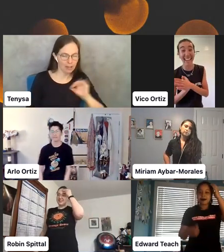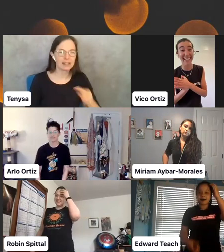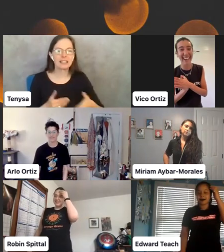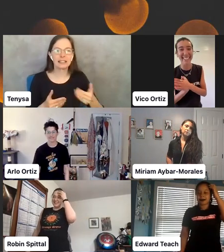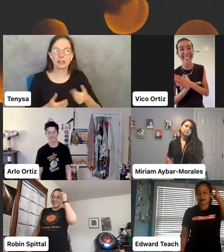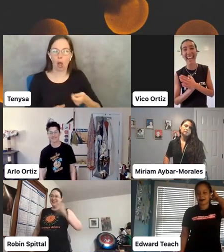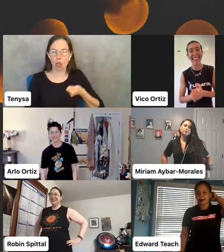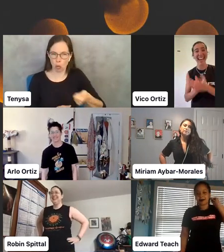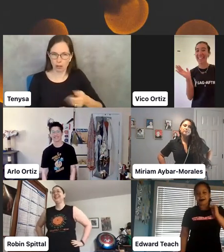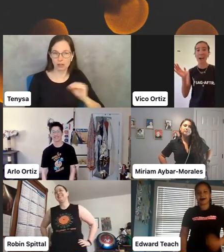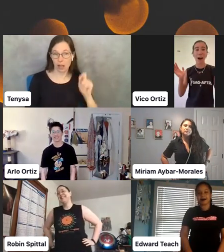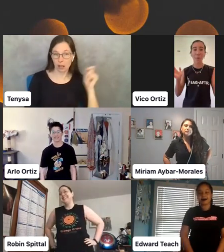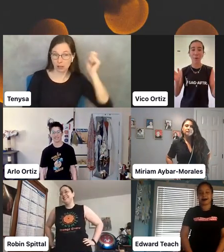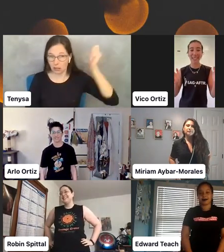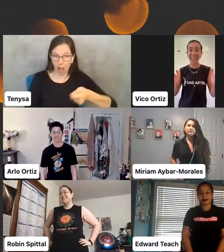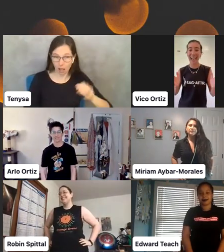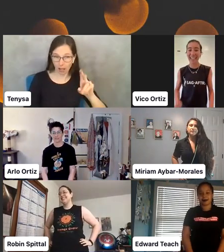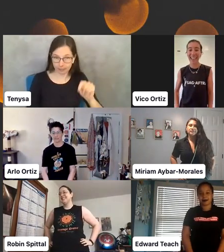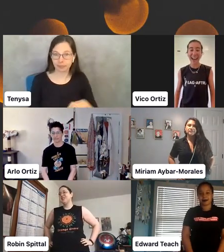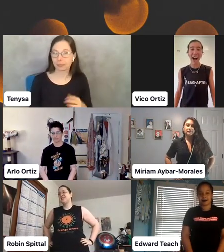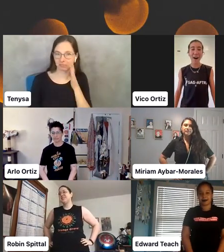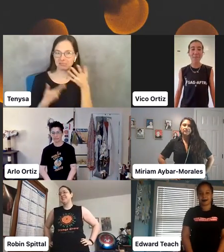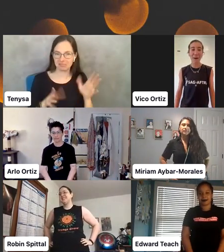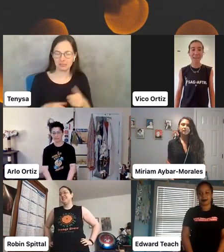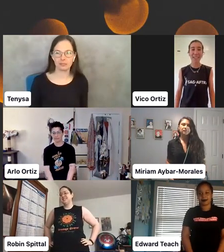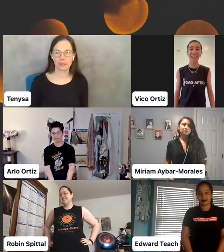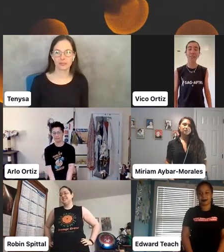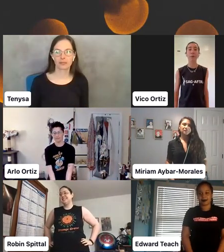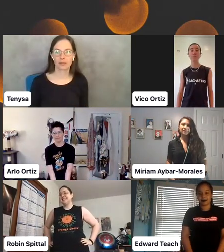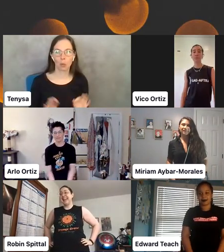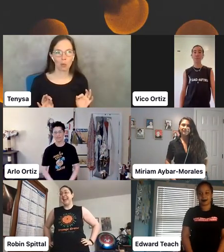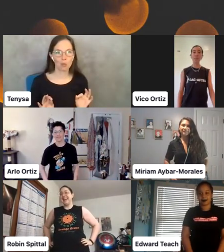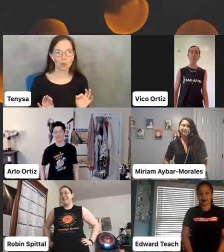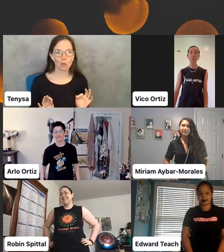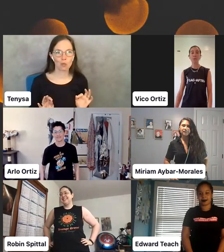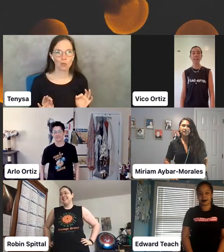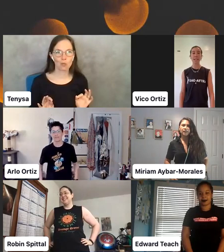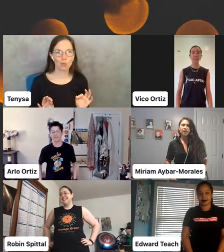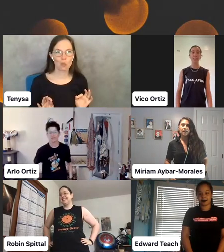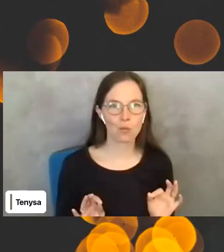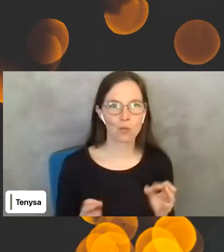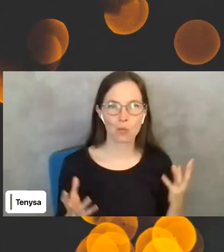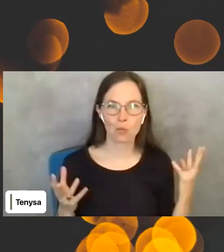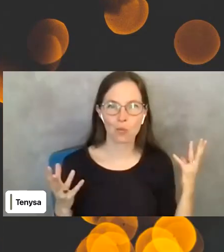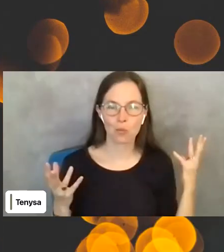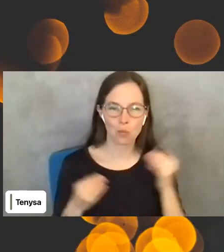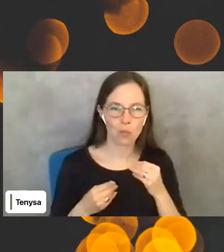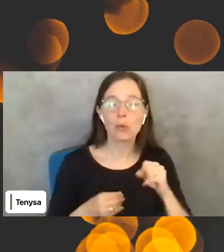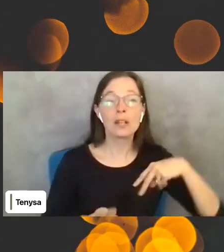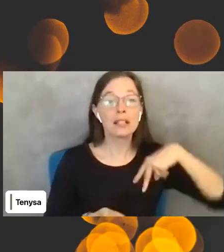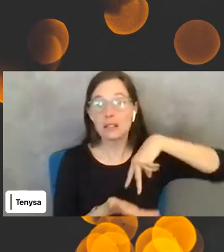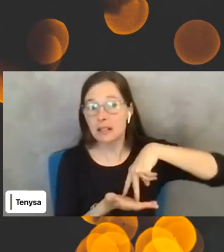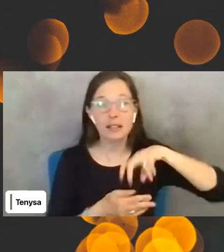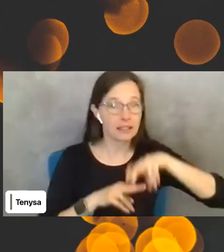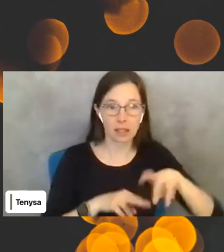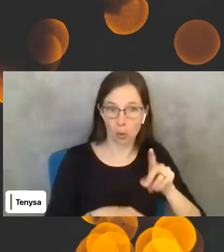thrusts and cuts, and then we'll be done. Oh my goodness. So we'll just like stand or sit wherever you are,